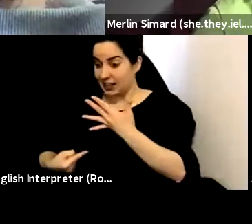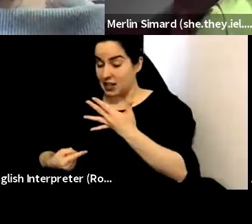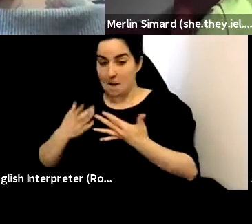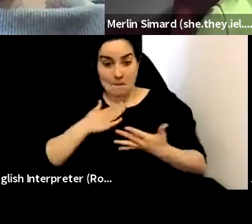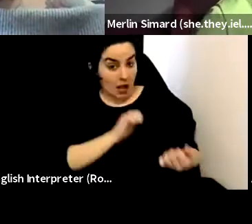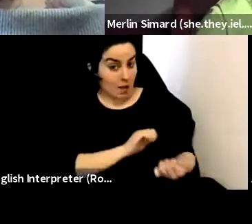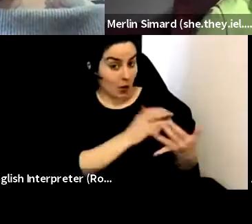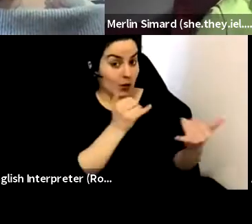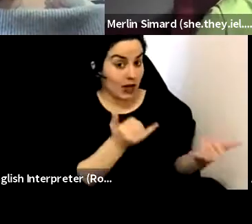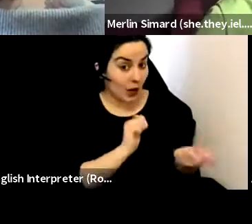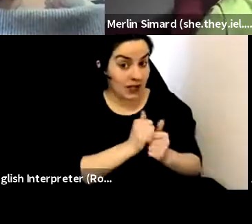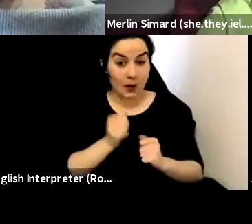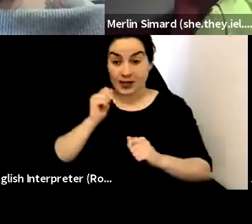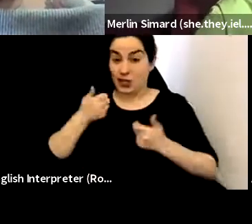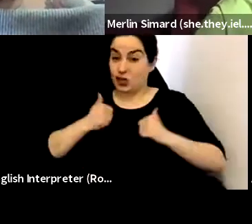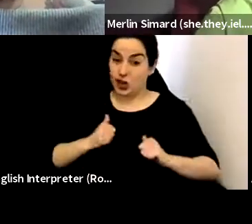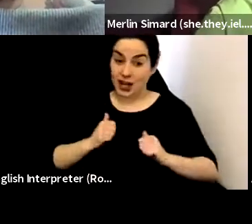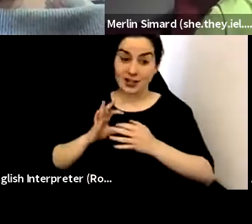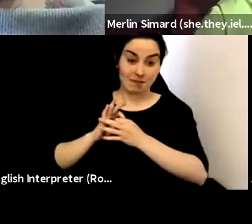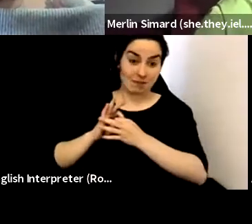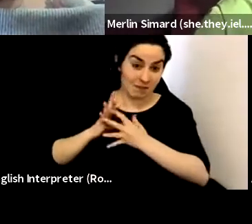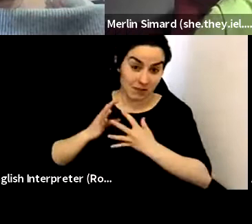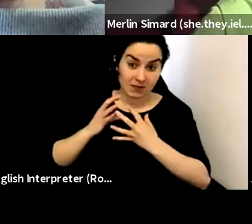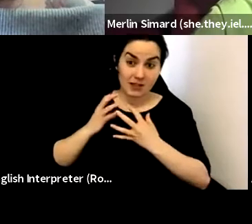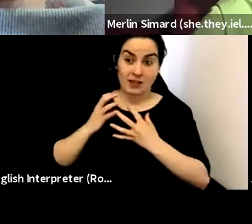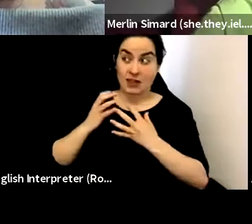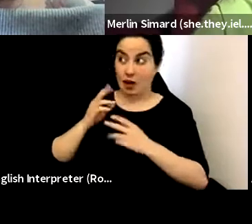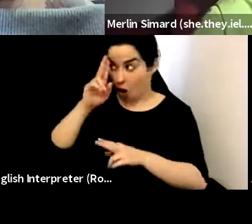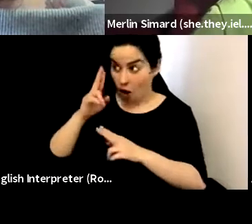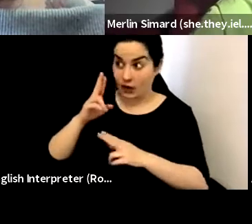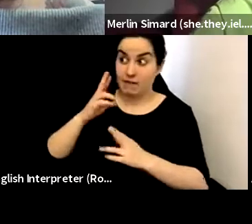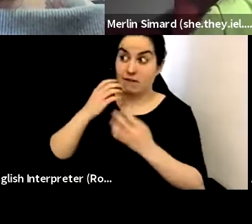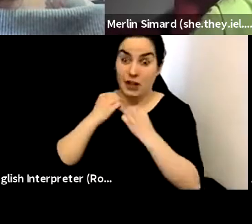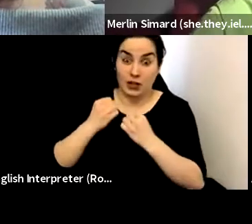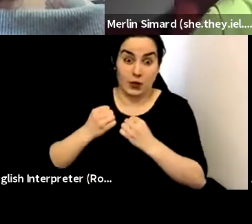what I want to be considered sacred in the future. Mm.